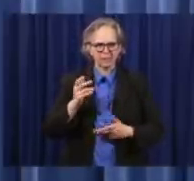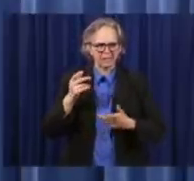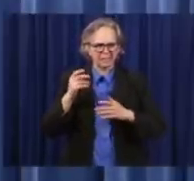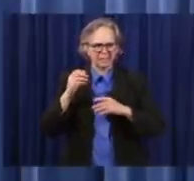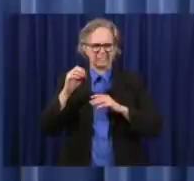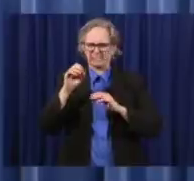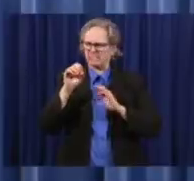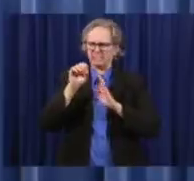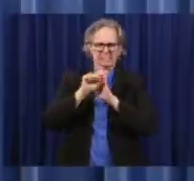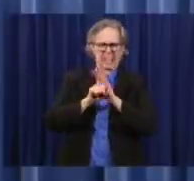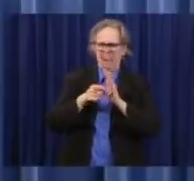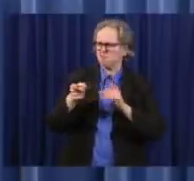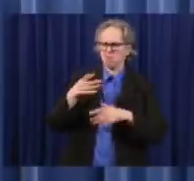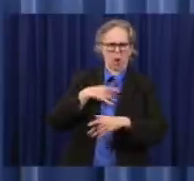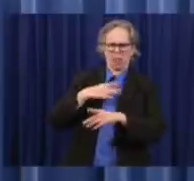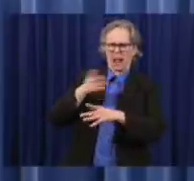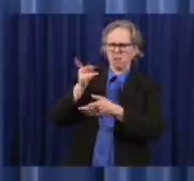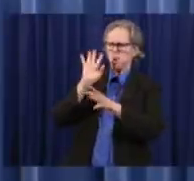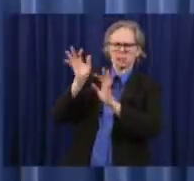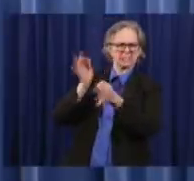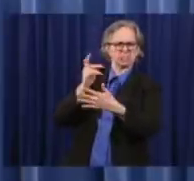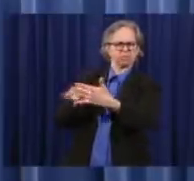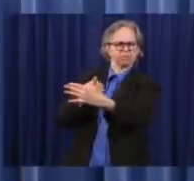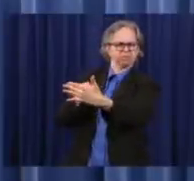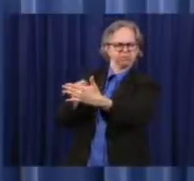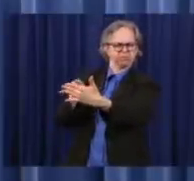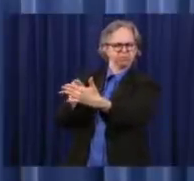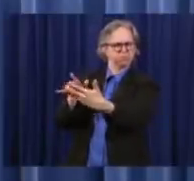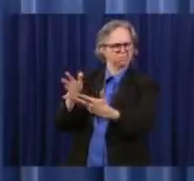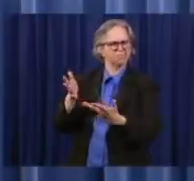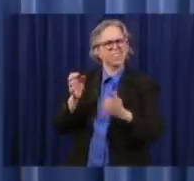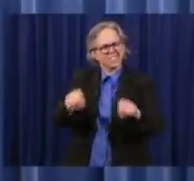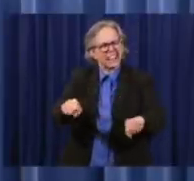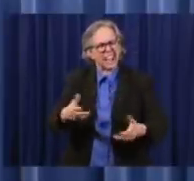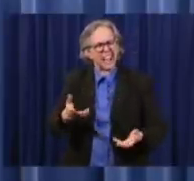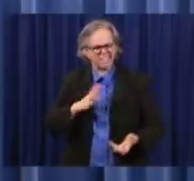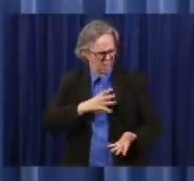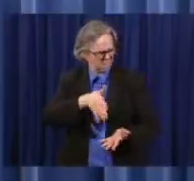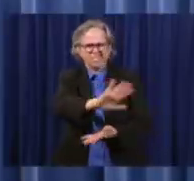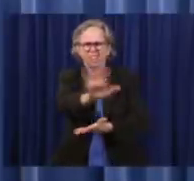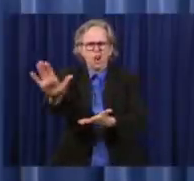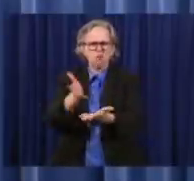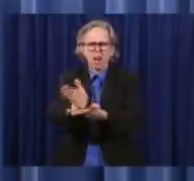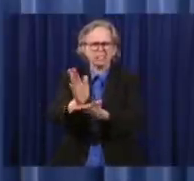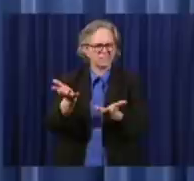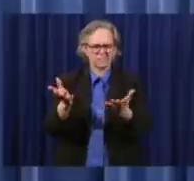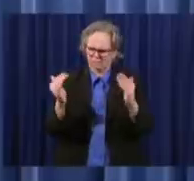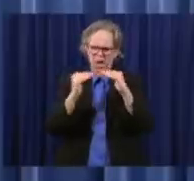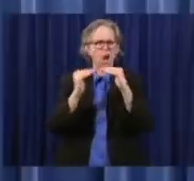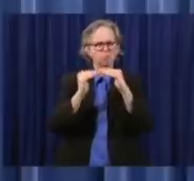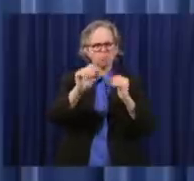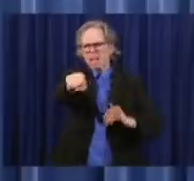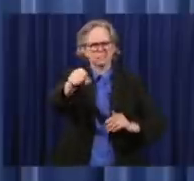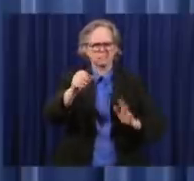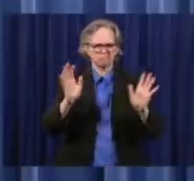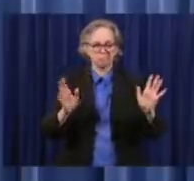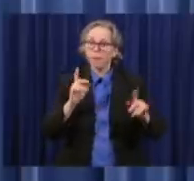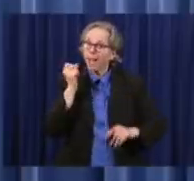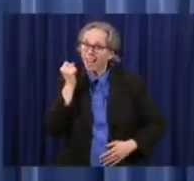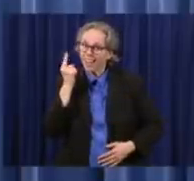good job. I don't like what you're doing. Here's what you should be doing. Fair game. But I would remind